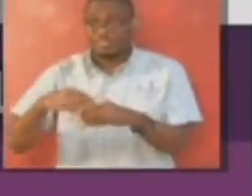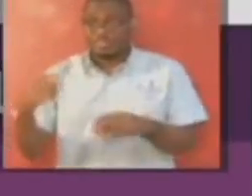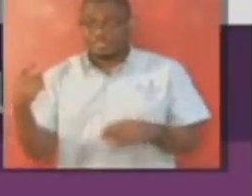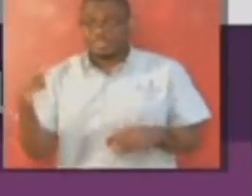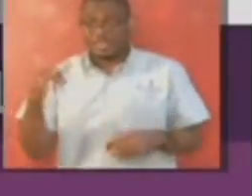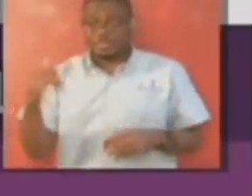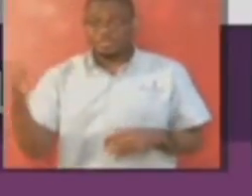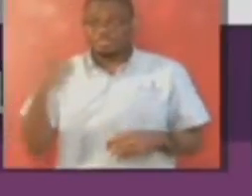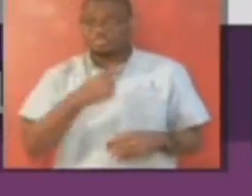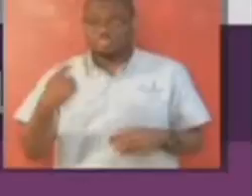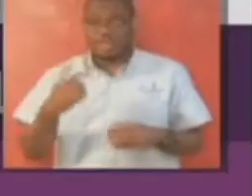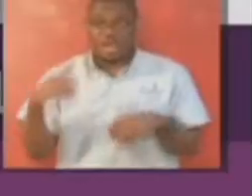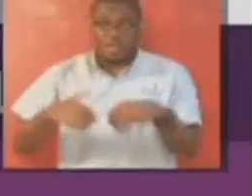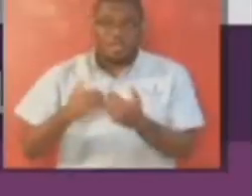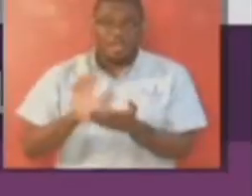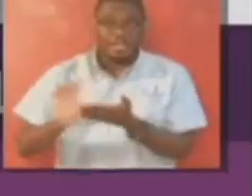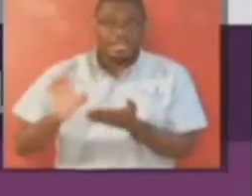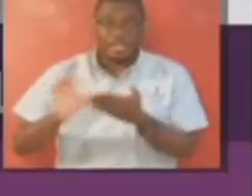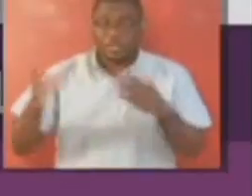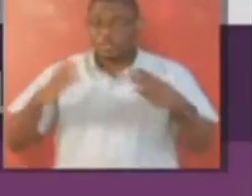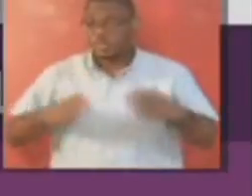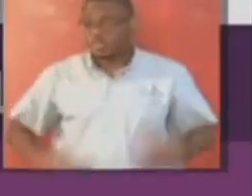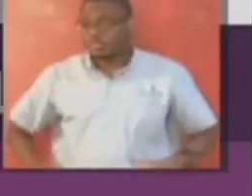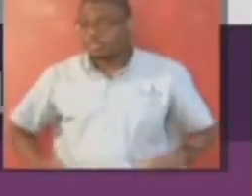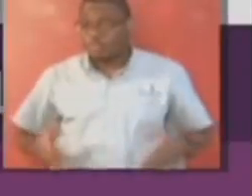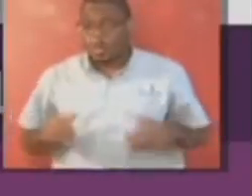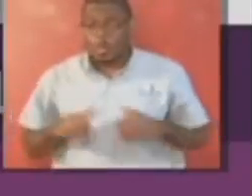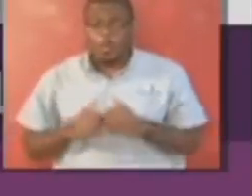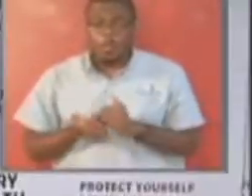help us maintain this new normal. Thank you.